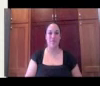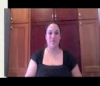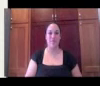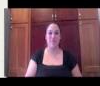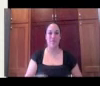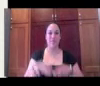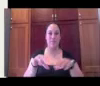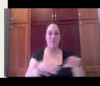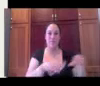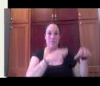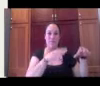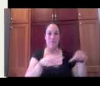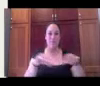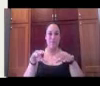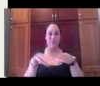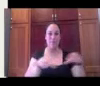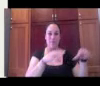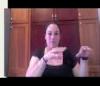Concerned.